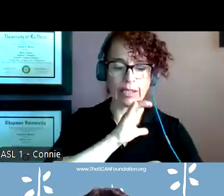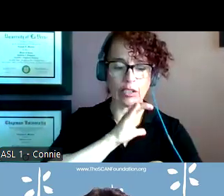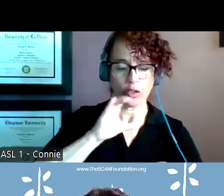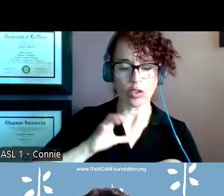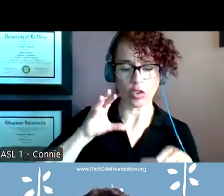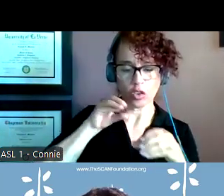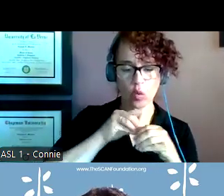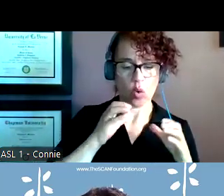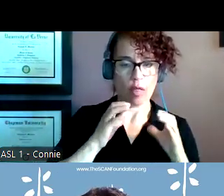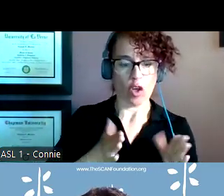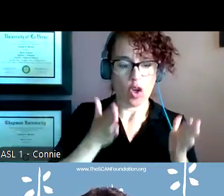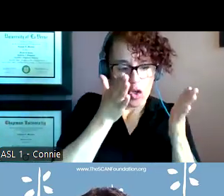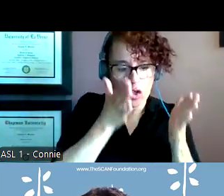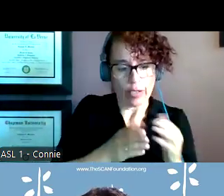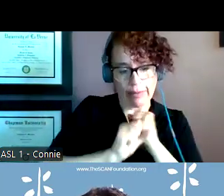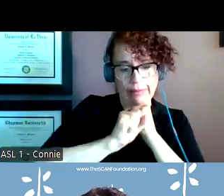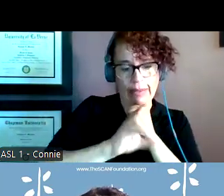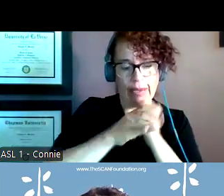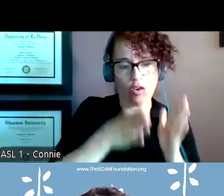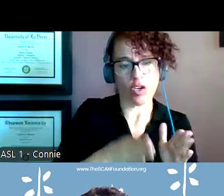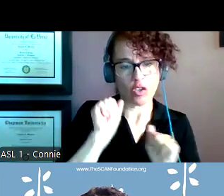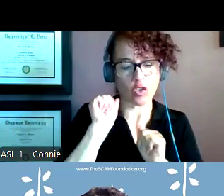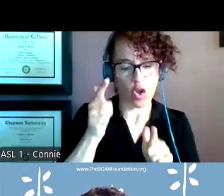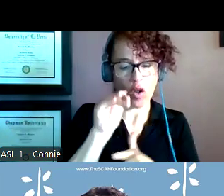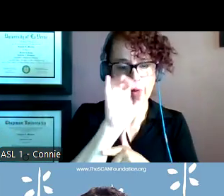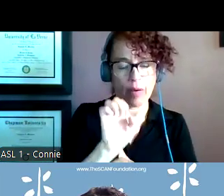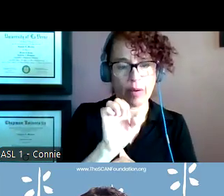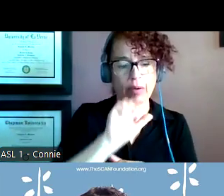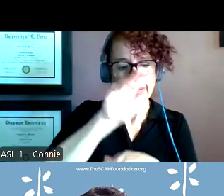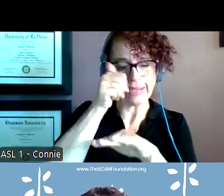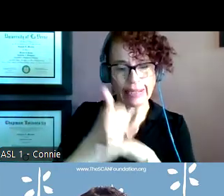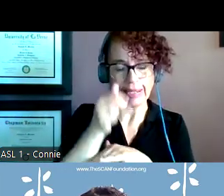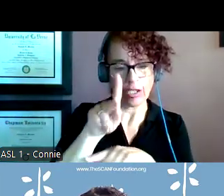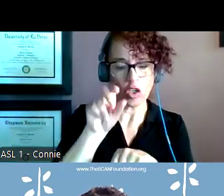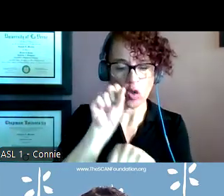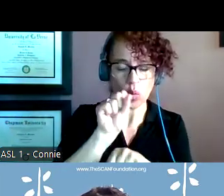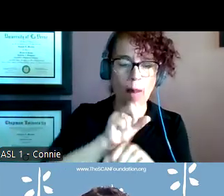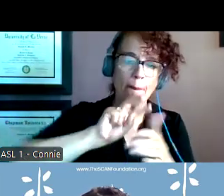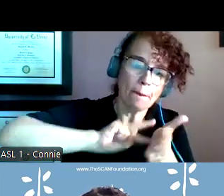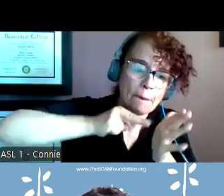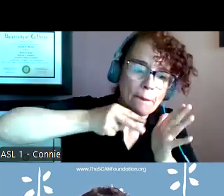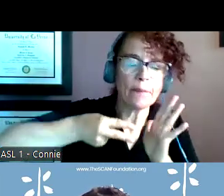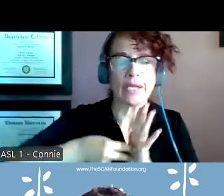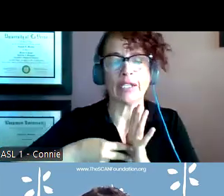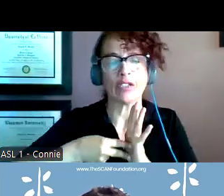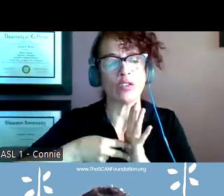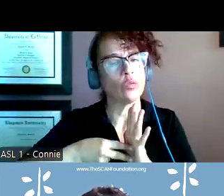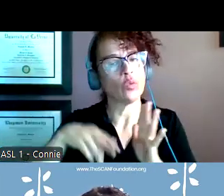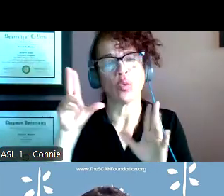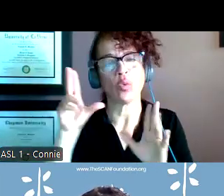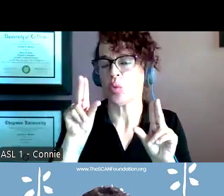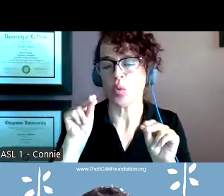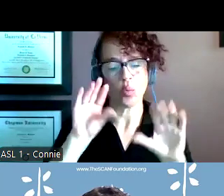include consumers as advocate in all phases of setting up this work group, meaning that there's really